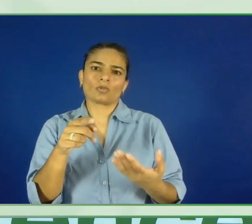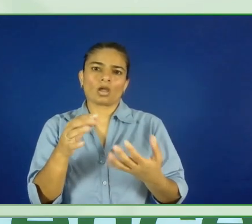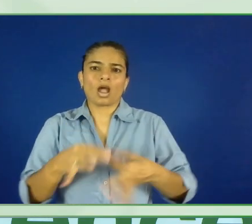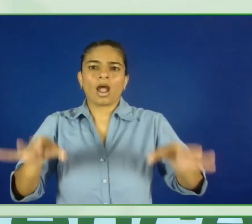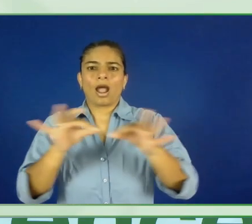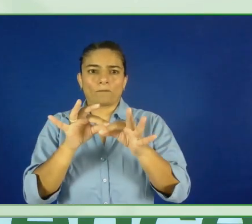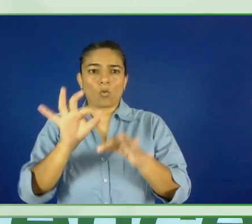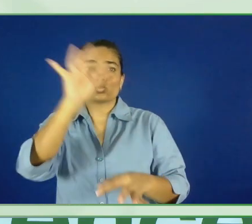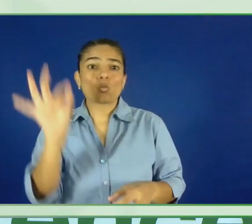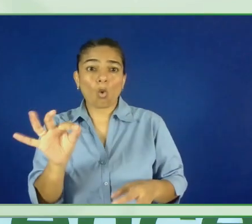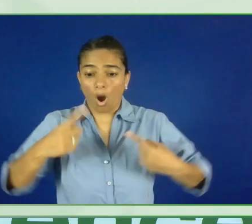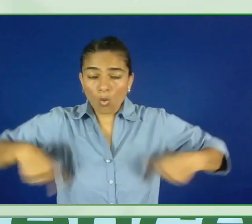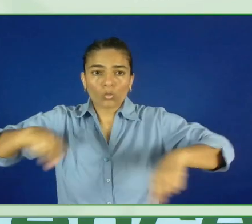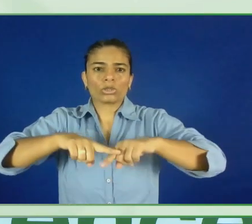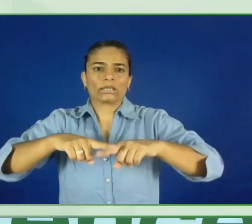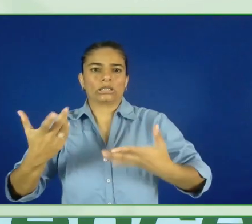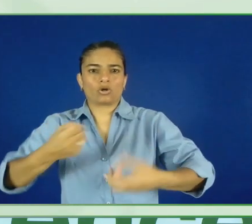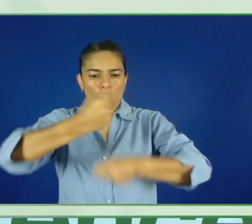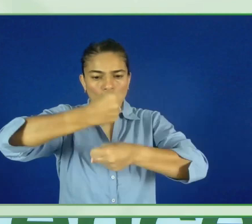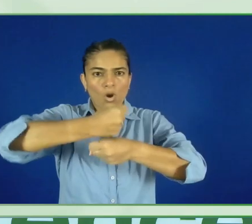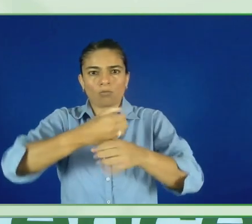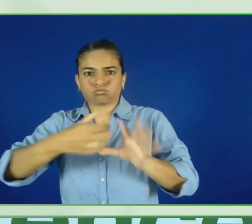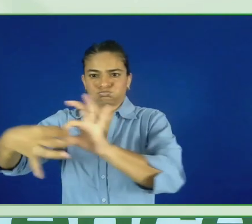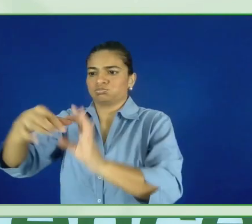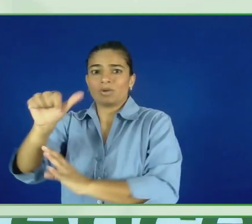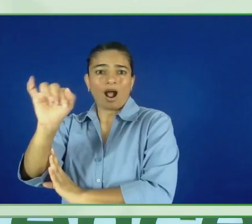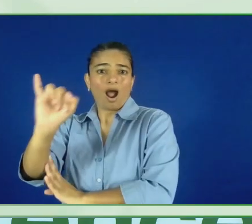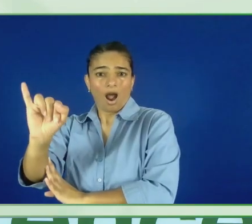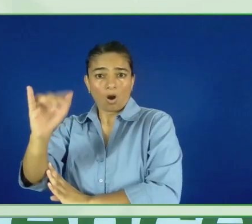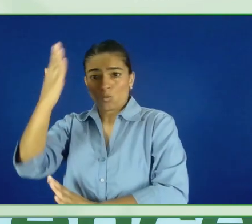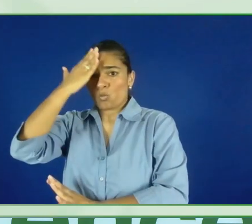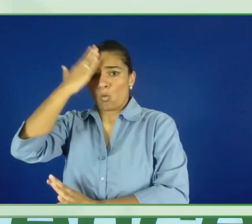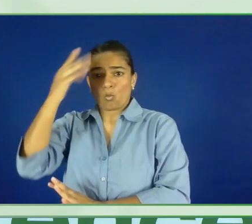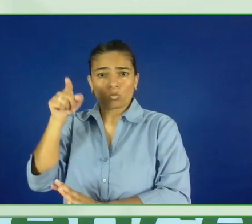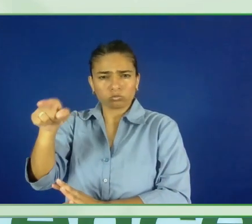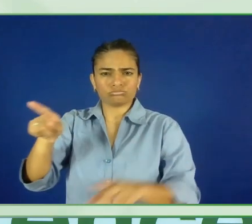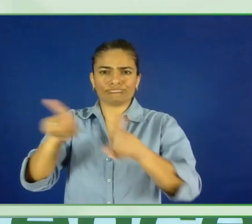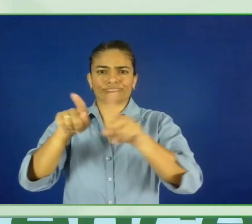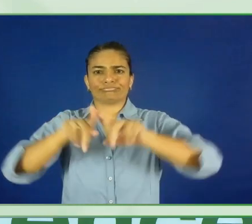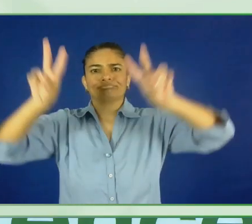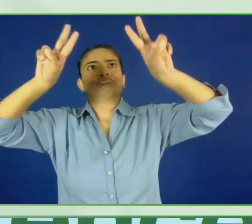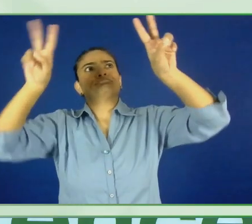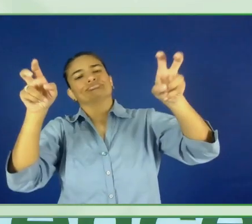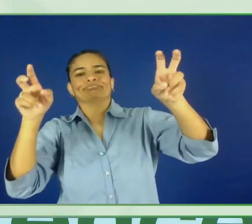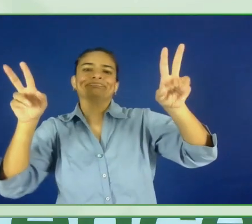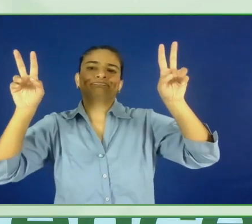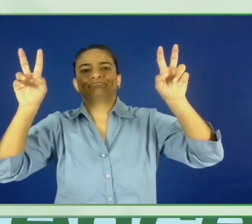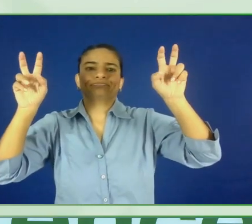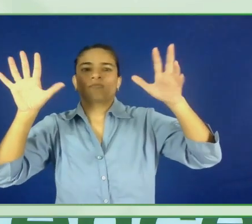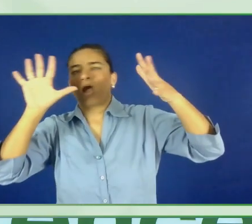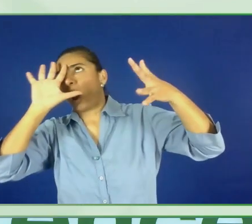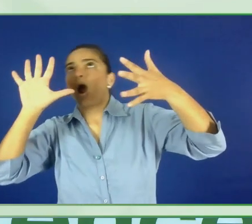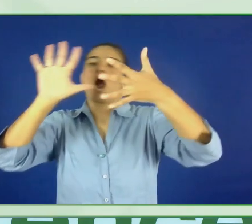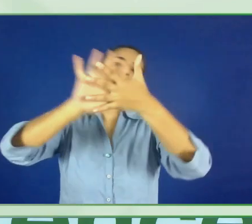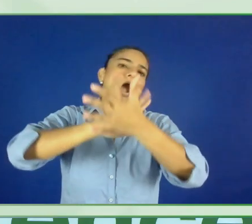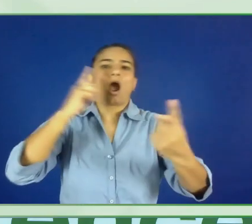artificial intelligence knows the term hallucinate, and our system usually does not hallucinate, and to completely